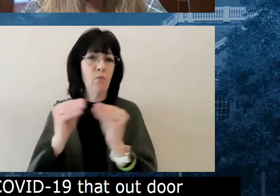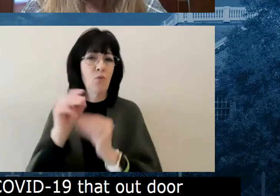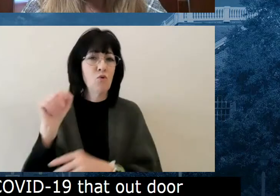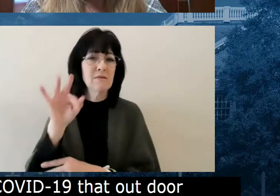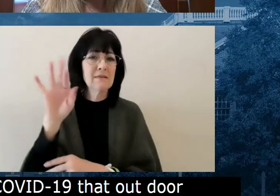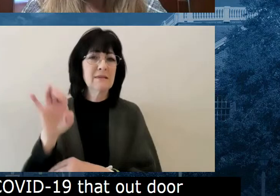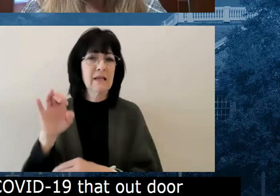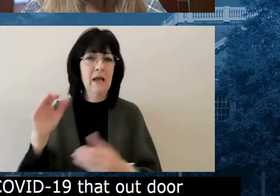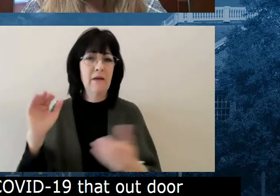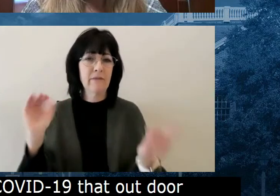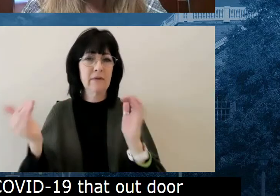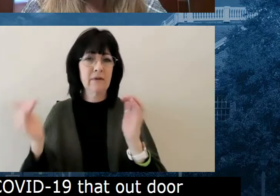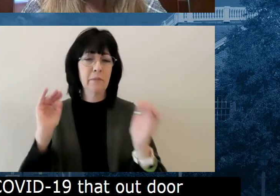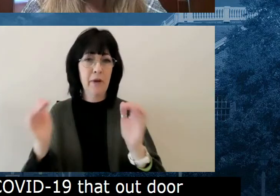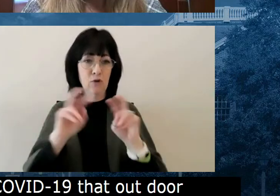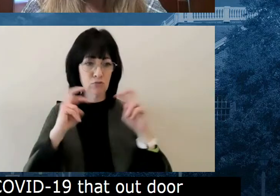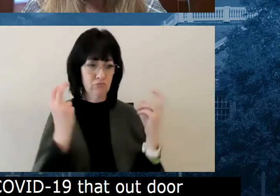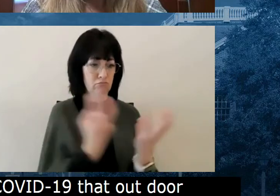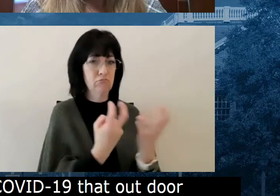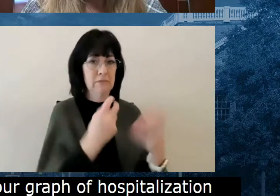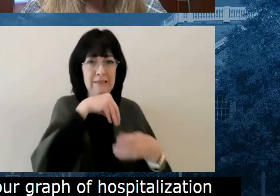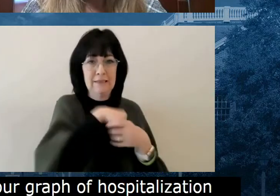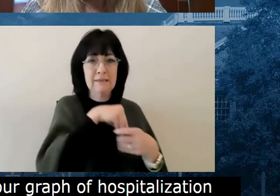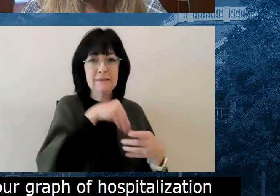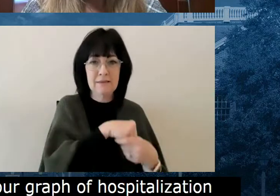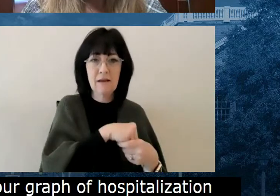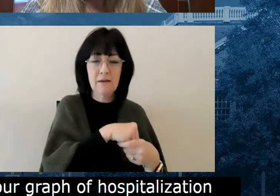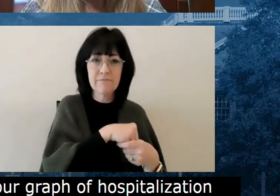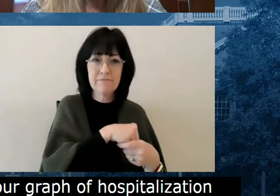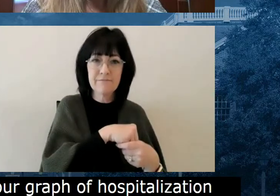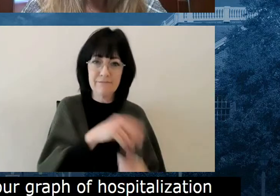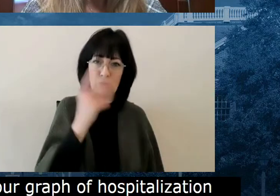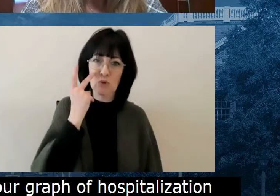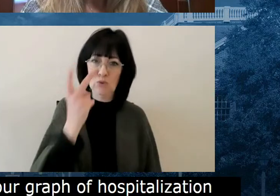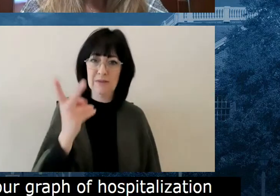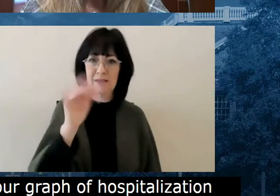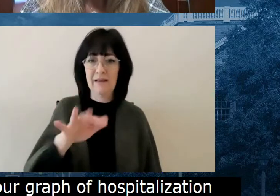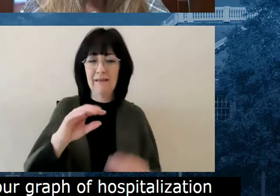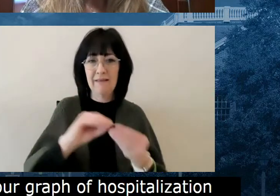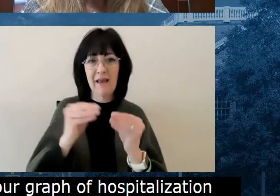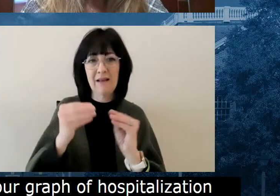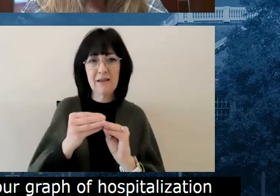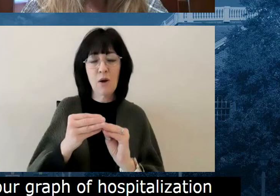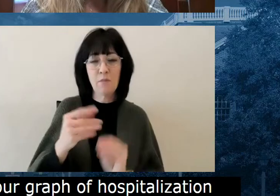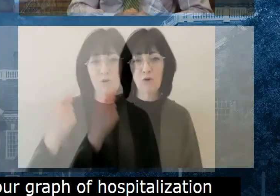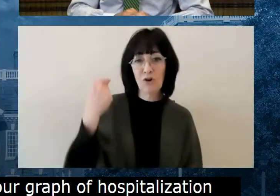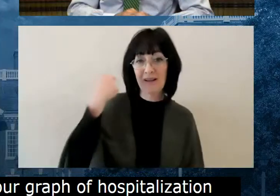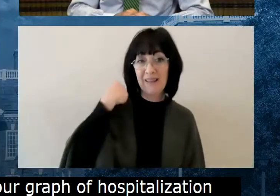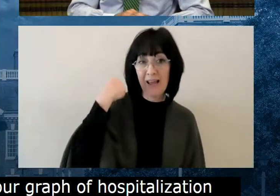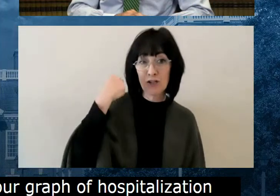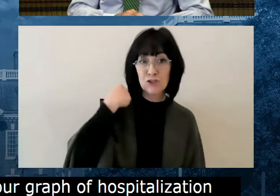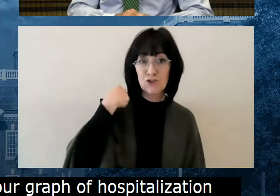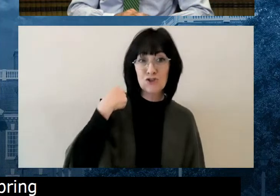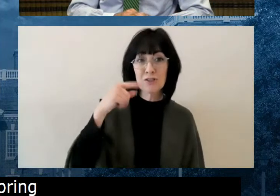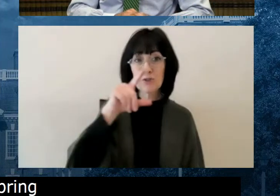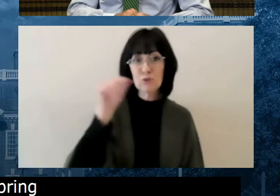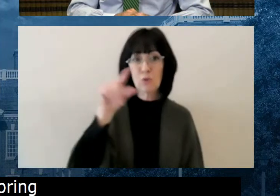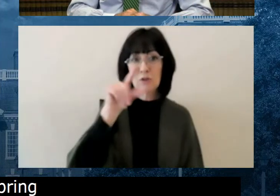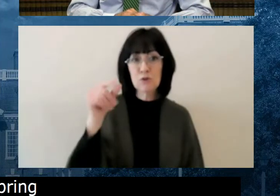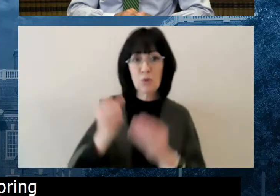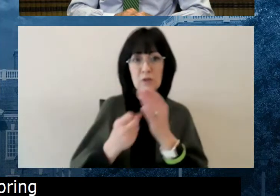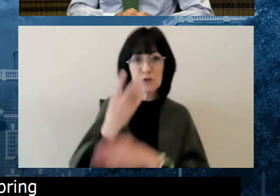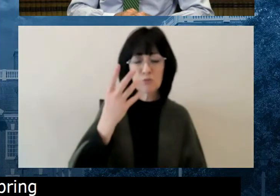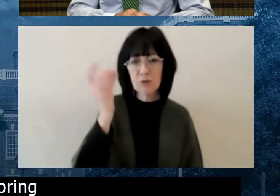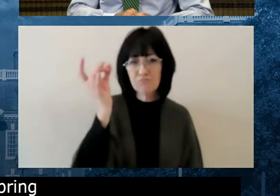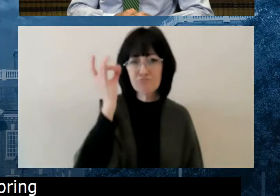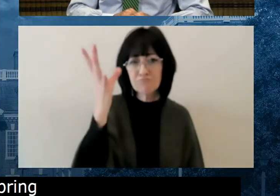can see the decline in cases last spring. After there you have it. And you can see the summer months where they're just